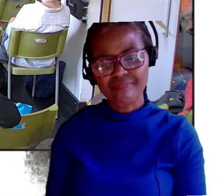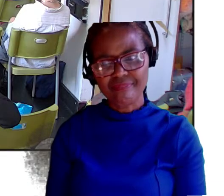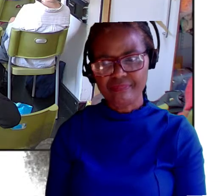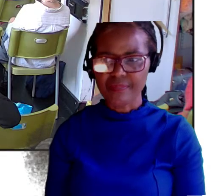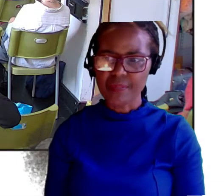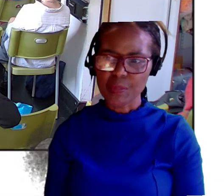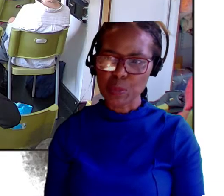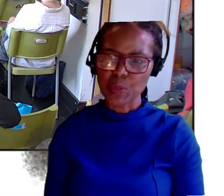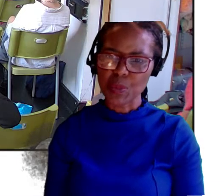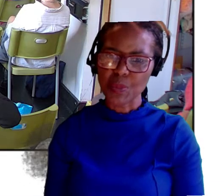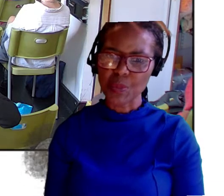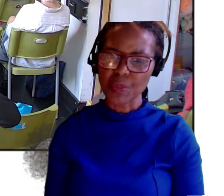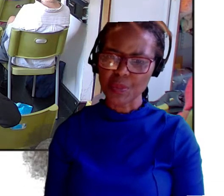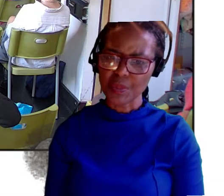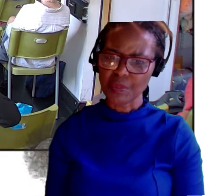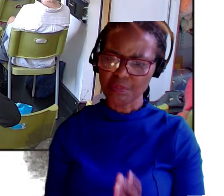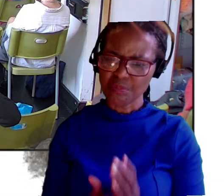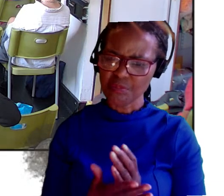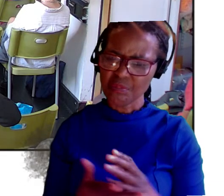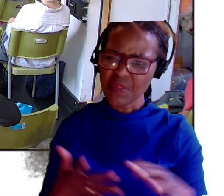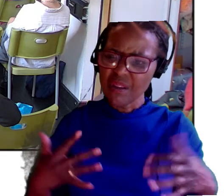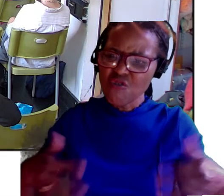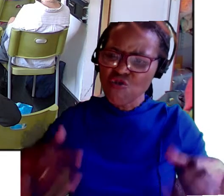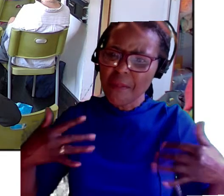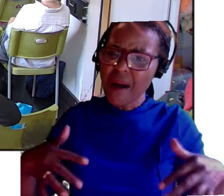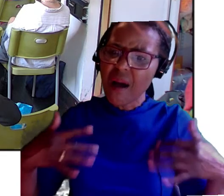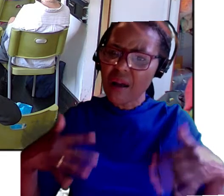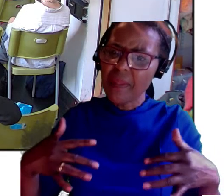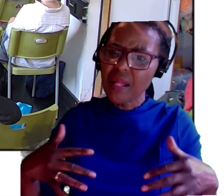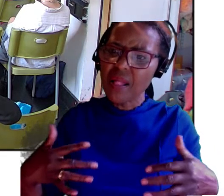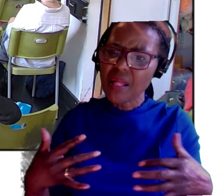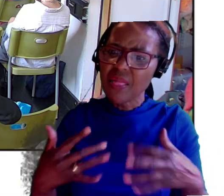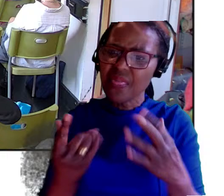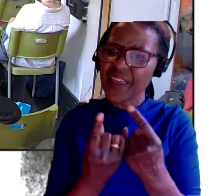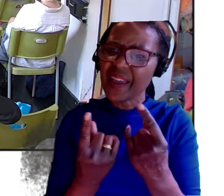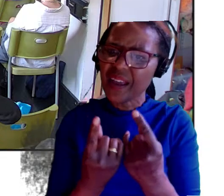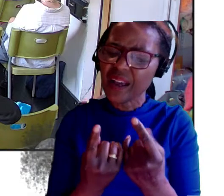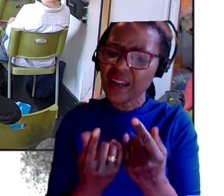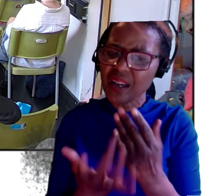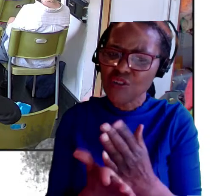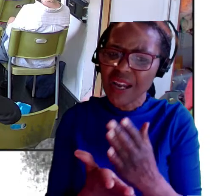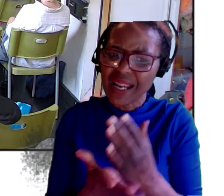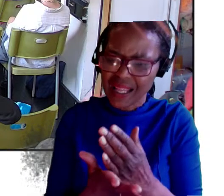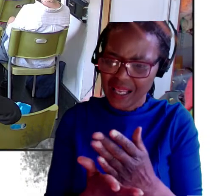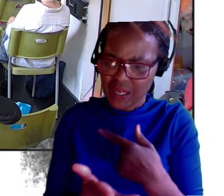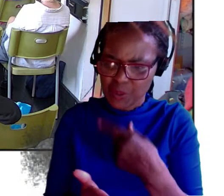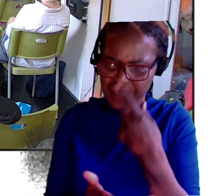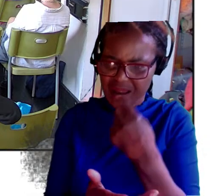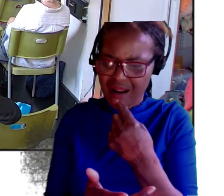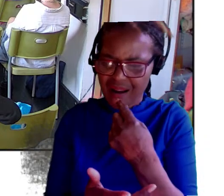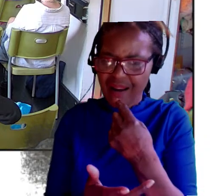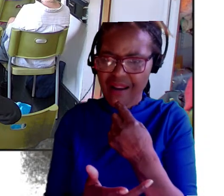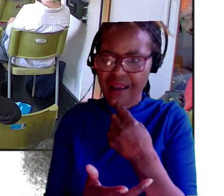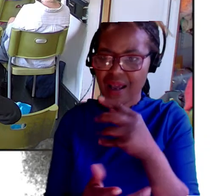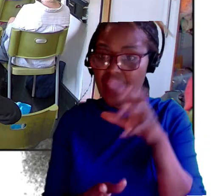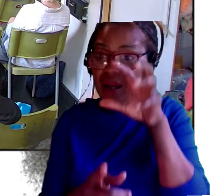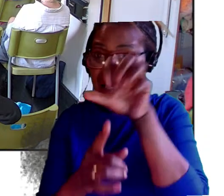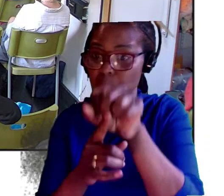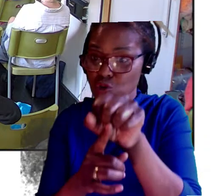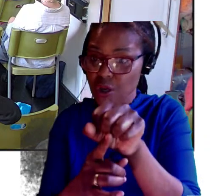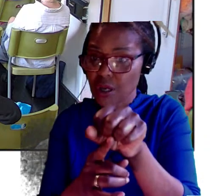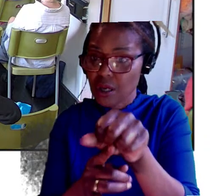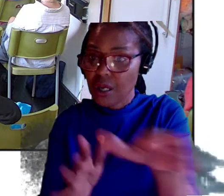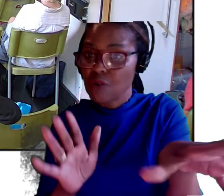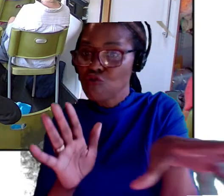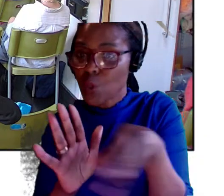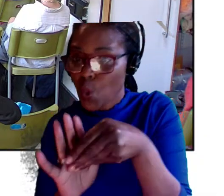it's a remarkable thing to have this sort of like condition where we're able to capture and lose stuff. And I sort of feel